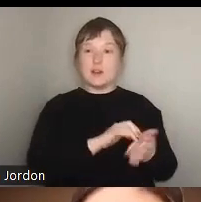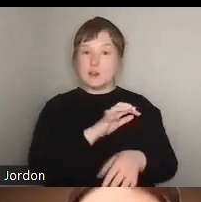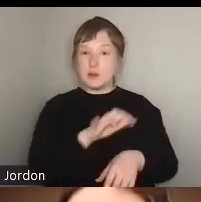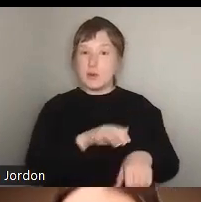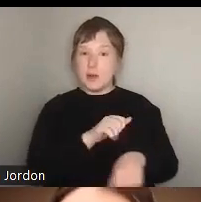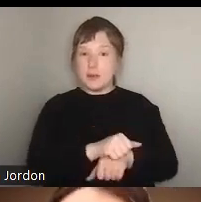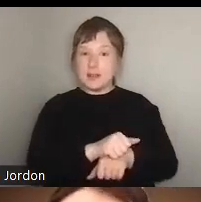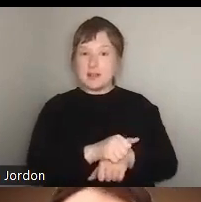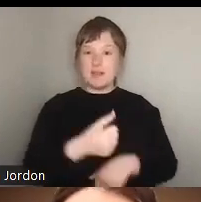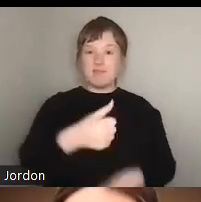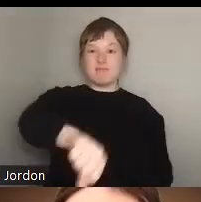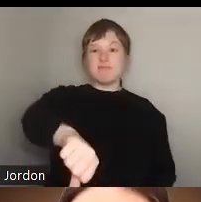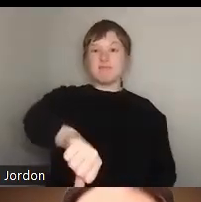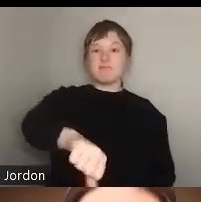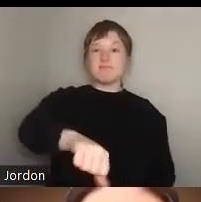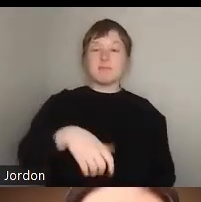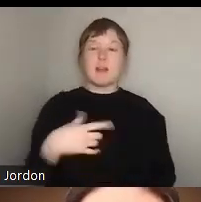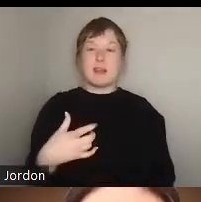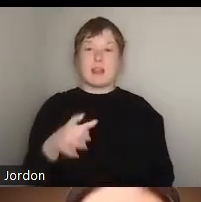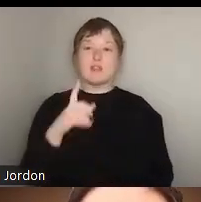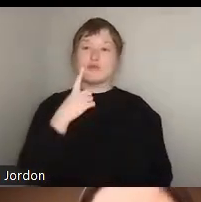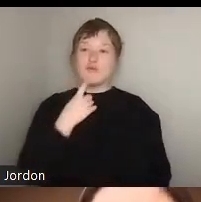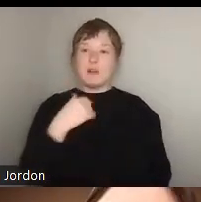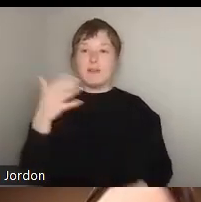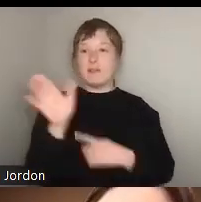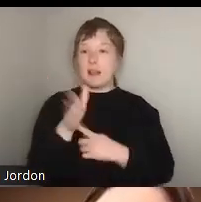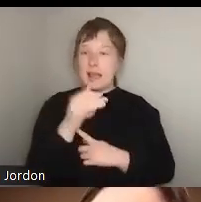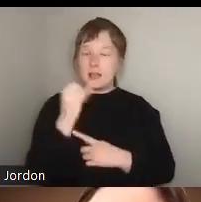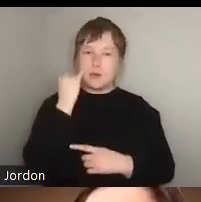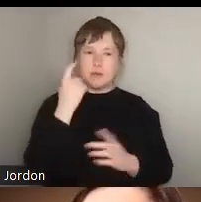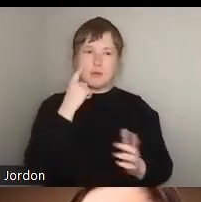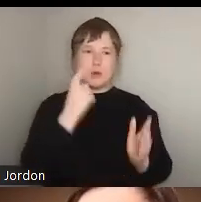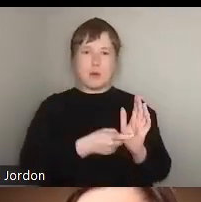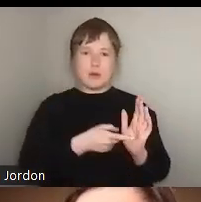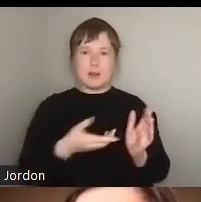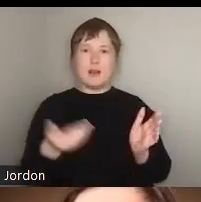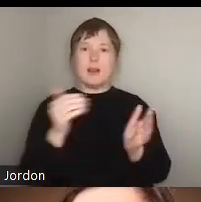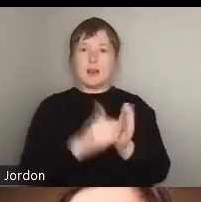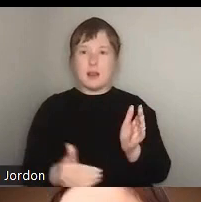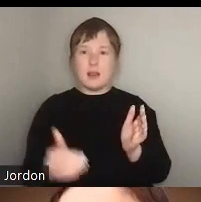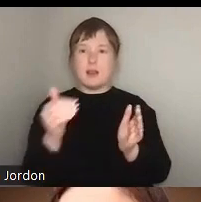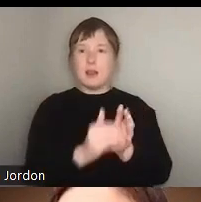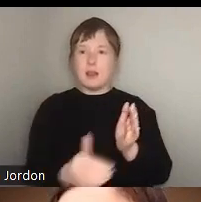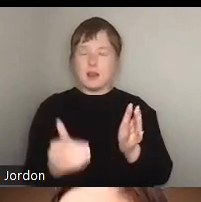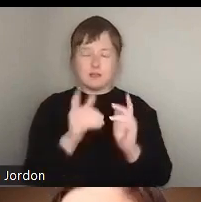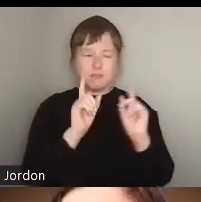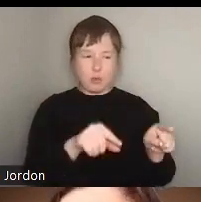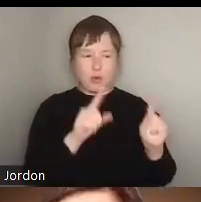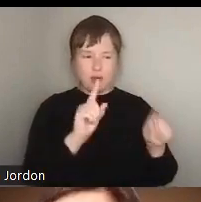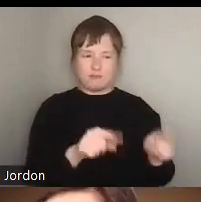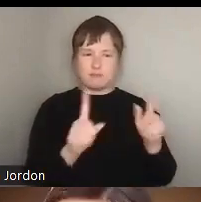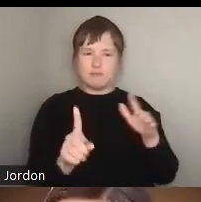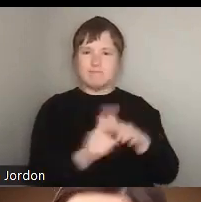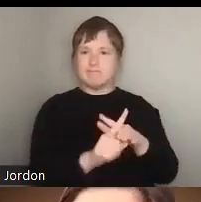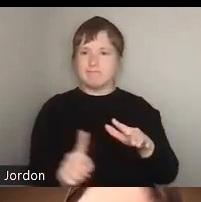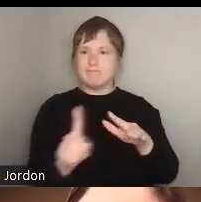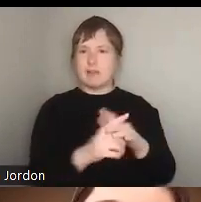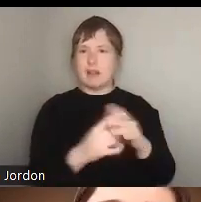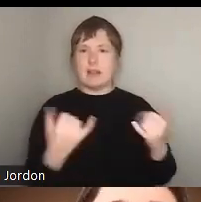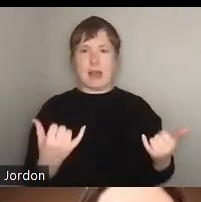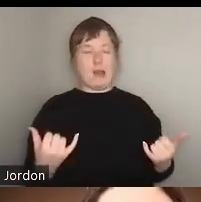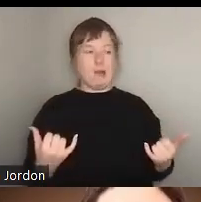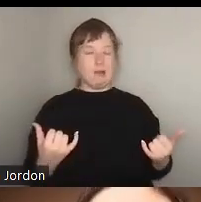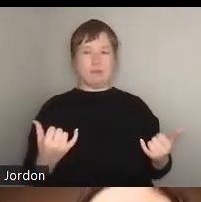something that can be a red flag. If you have noticed that someone is regularly going to his appointments and then at some point it seems like they're just not going